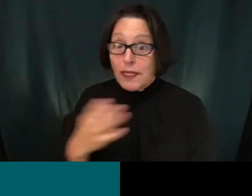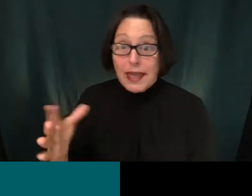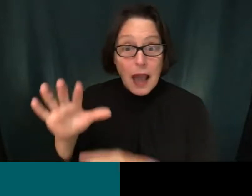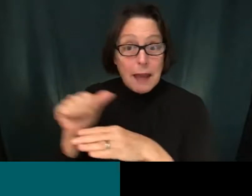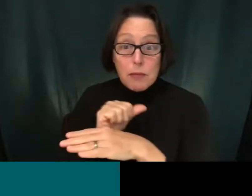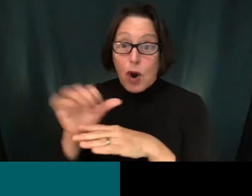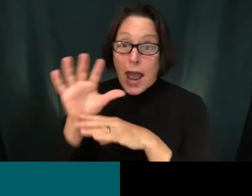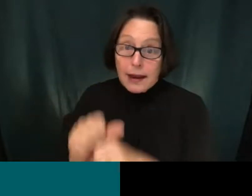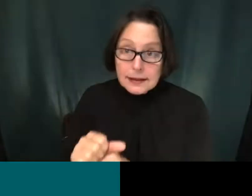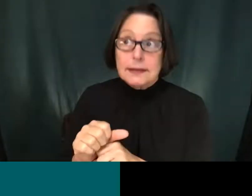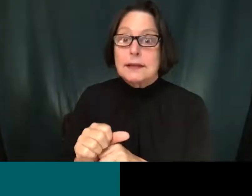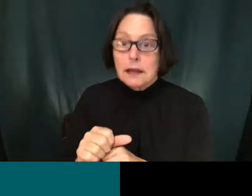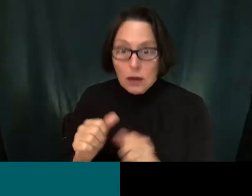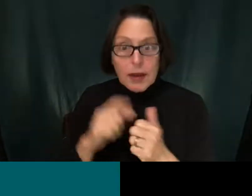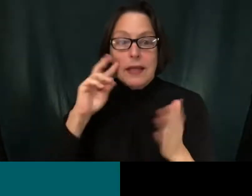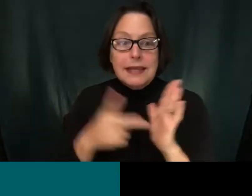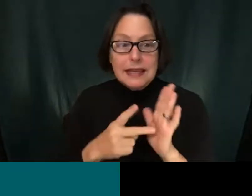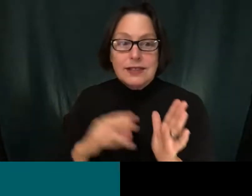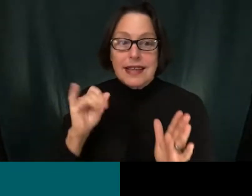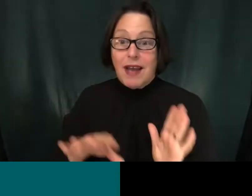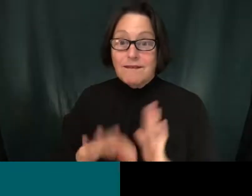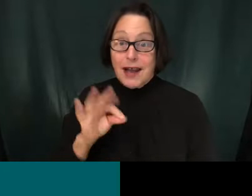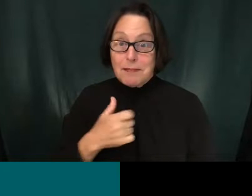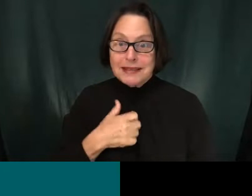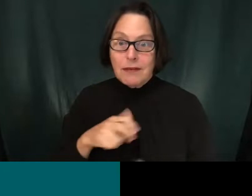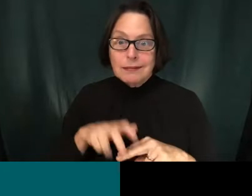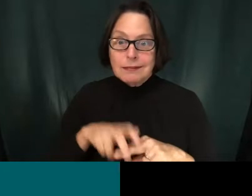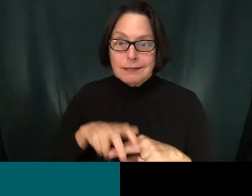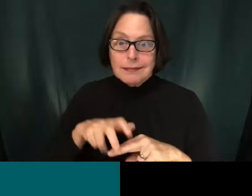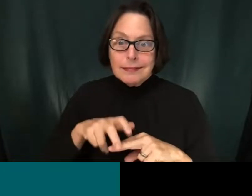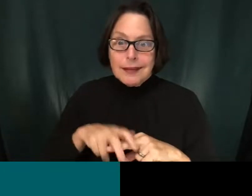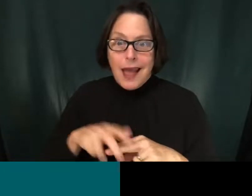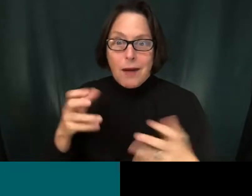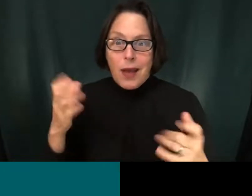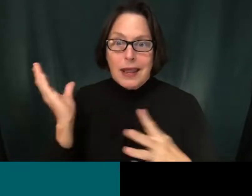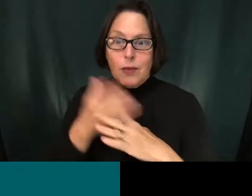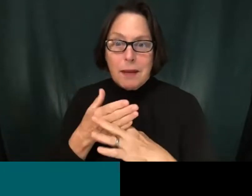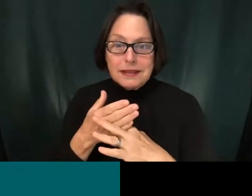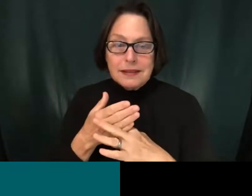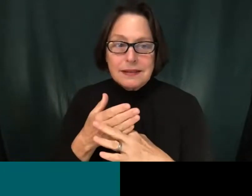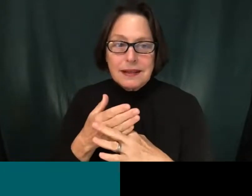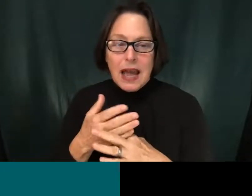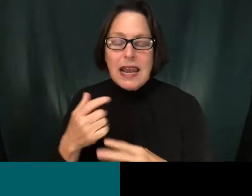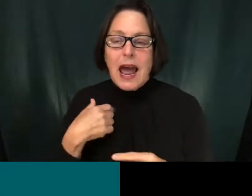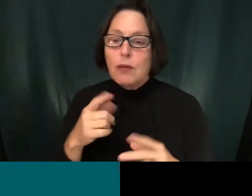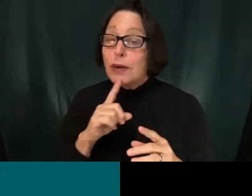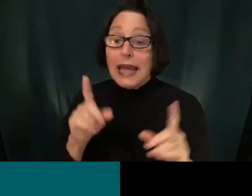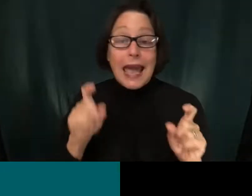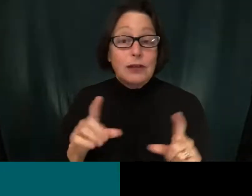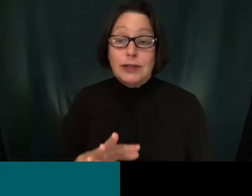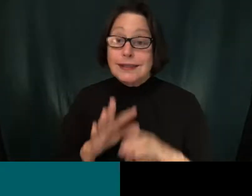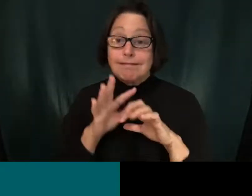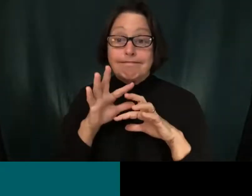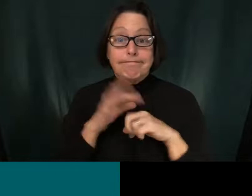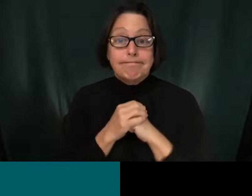with intention for me, which is when I found myself, I could feel myself wanting to interrupt. And I really just had to sit on